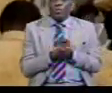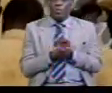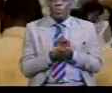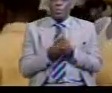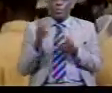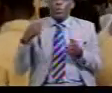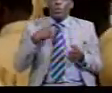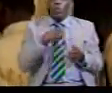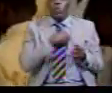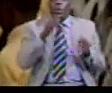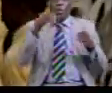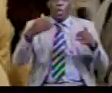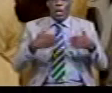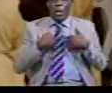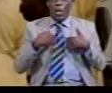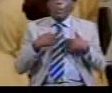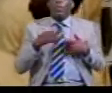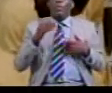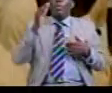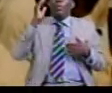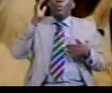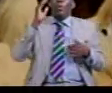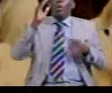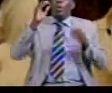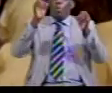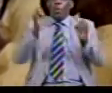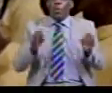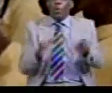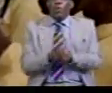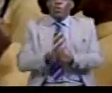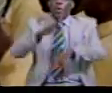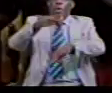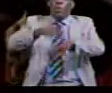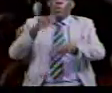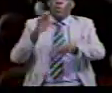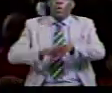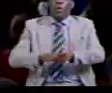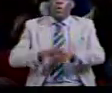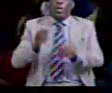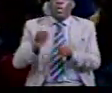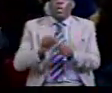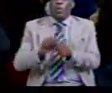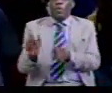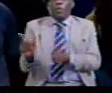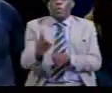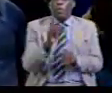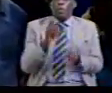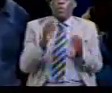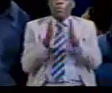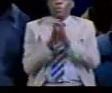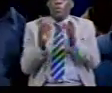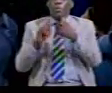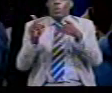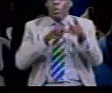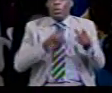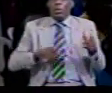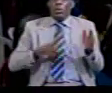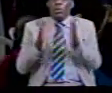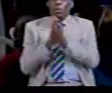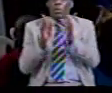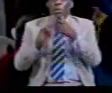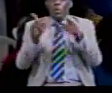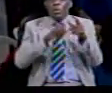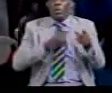a powerful impact all over the world. Prions le Seigneur. Pray unto the Lord. Prions le Seigneur. Pray unto the Lord. Dieu doit